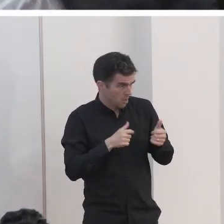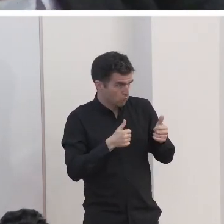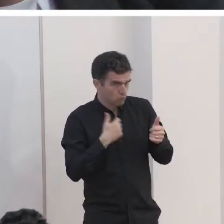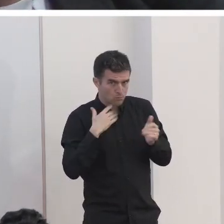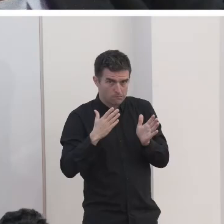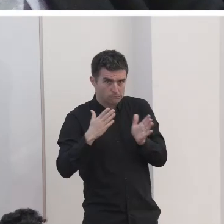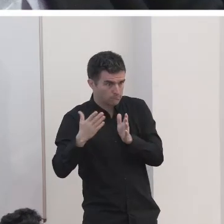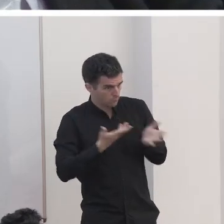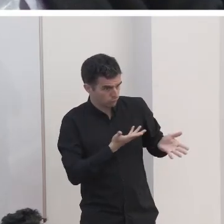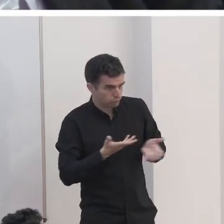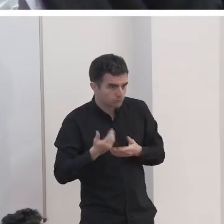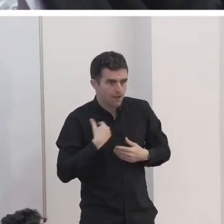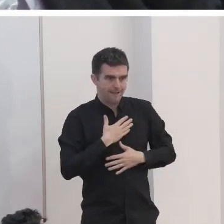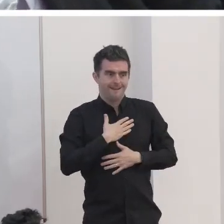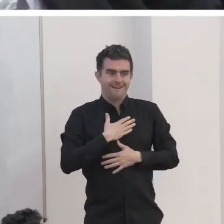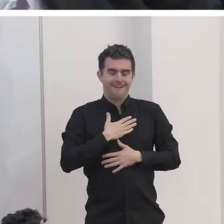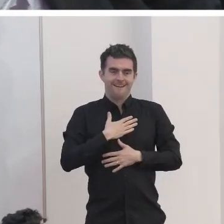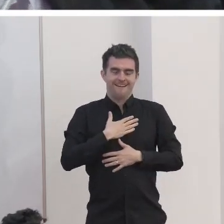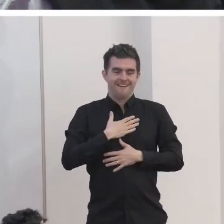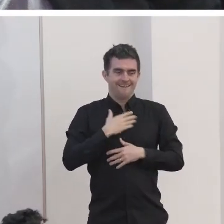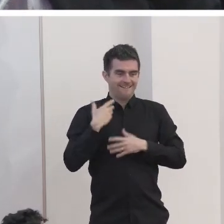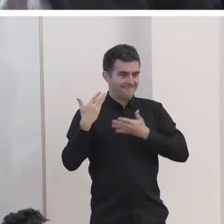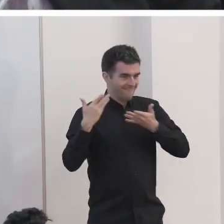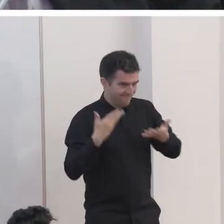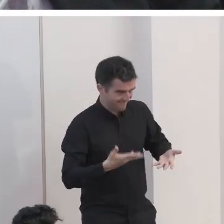that. And yeah,